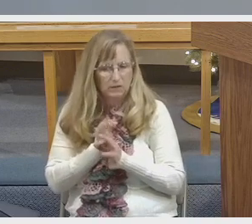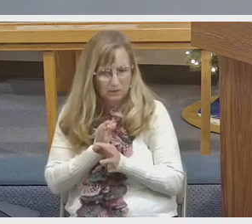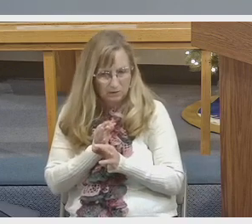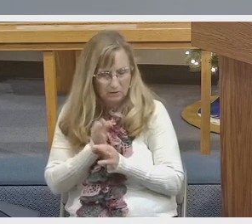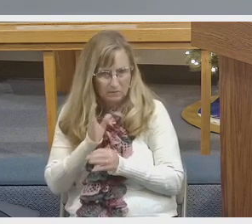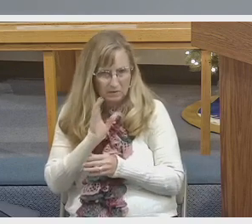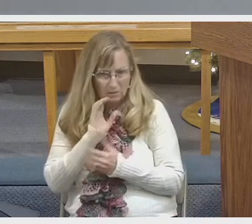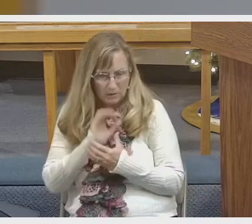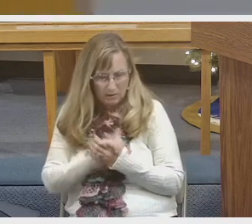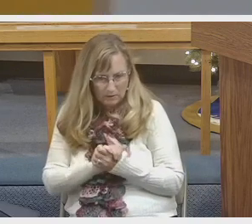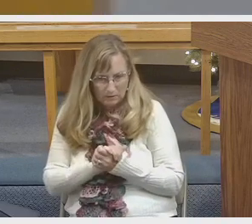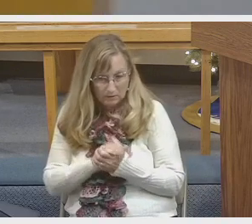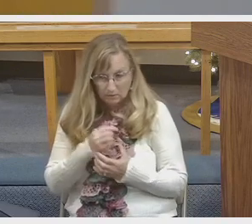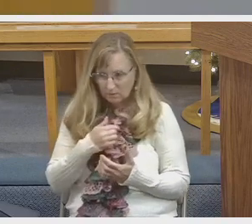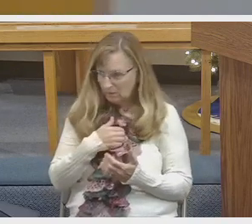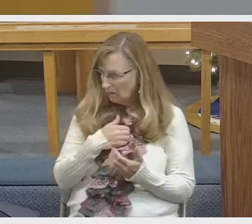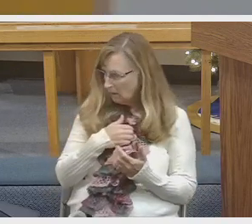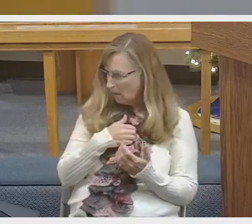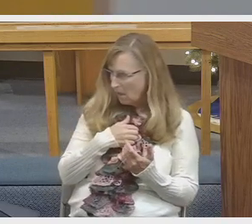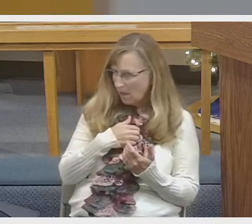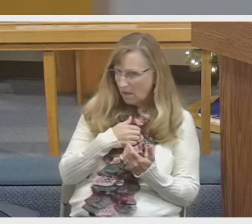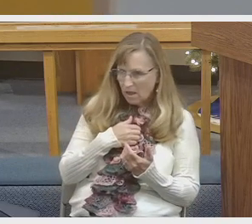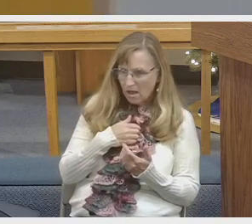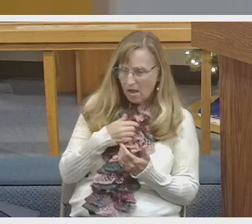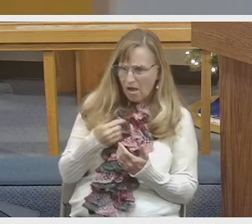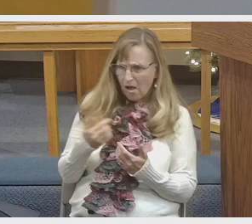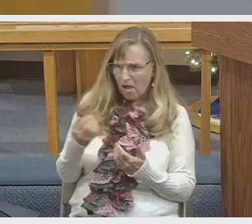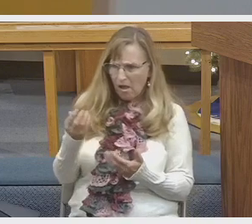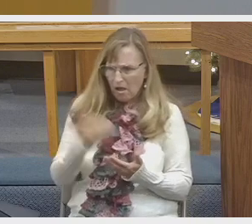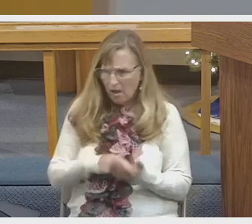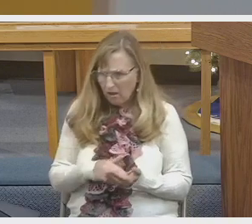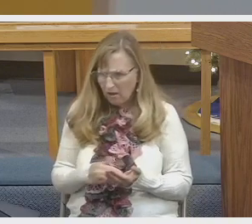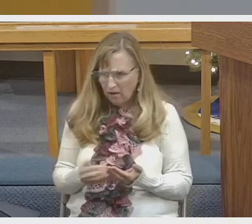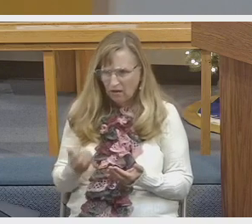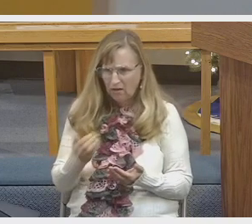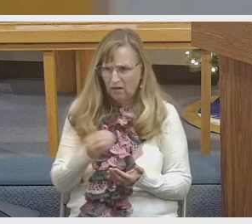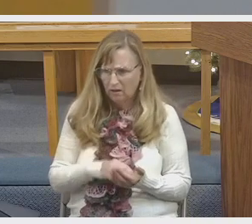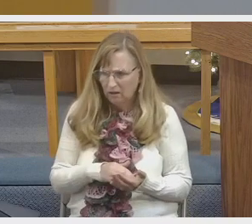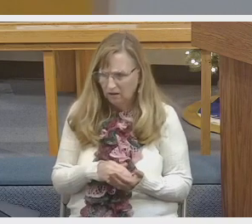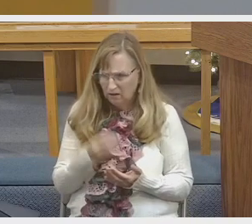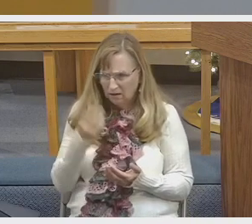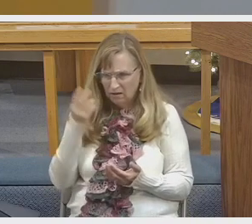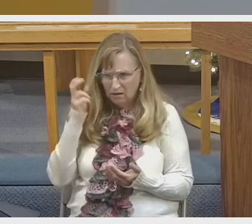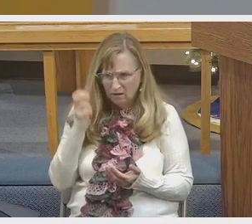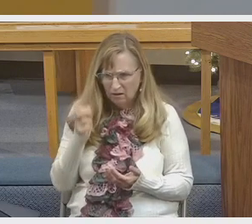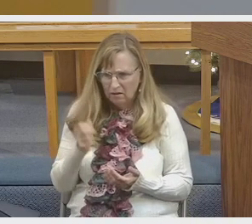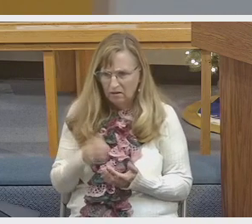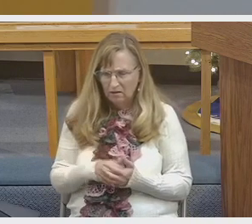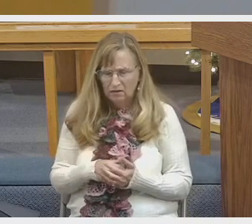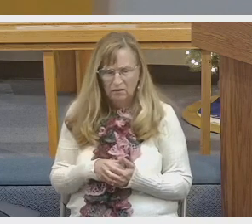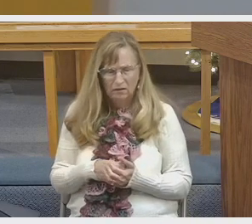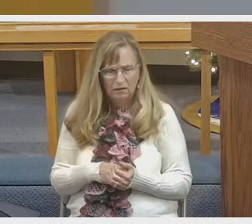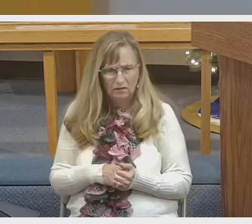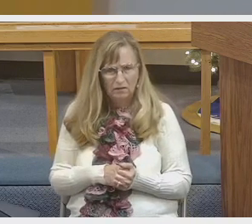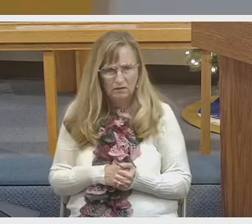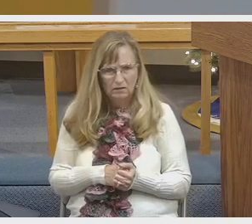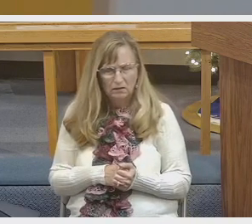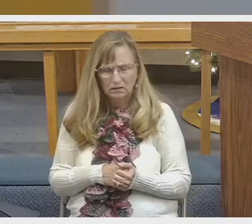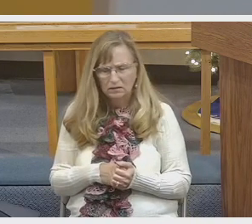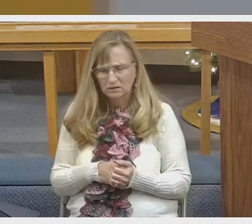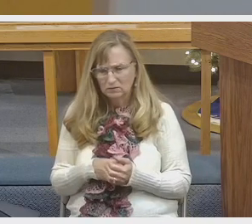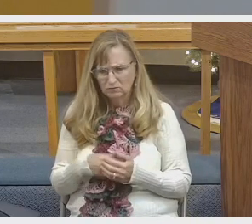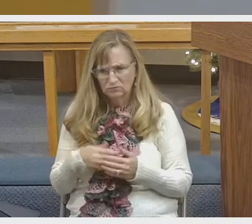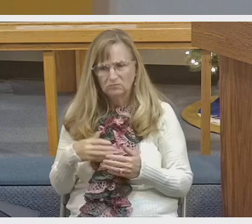I was a little slow on the uptake until I kept hearing it over and over again. In personal